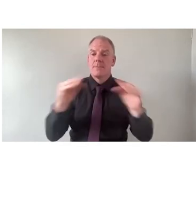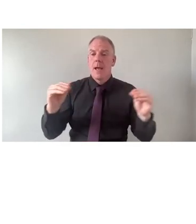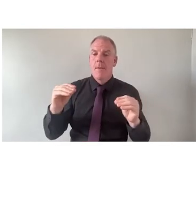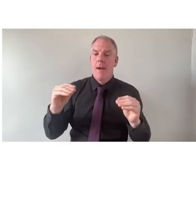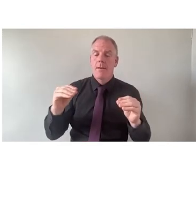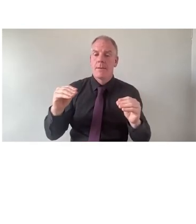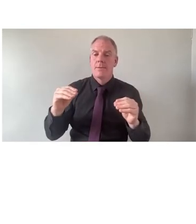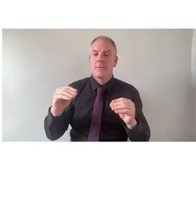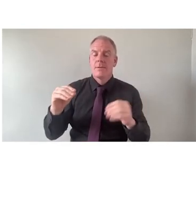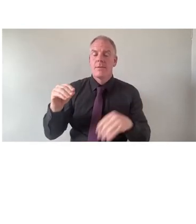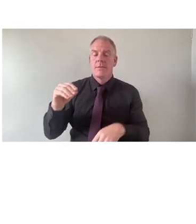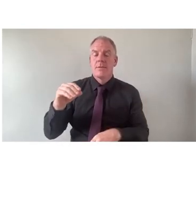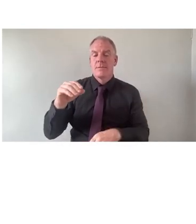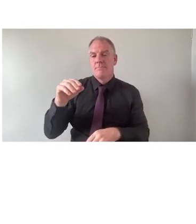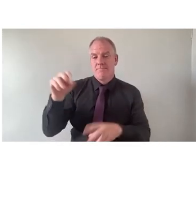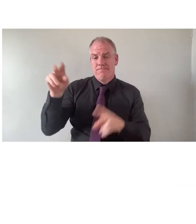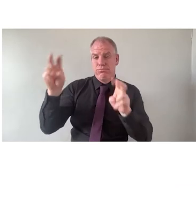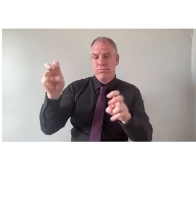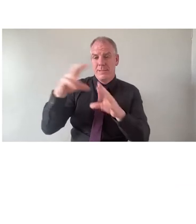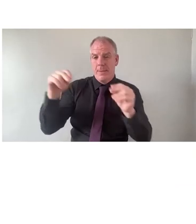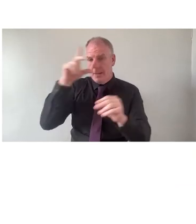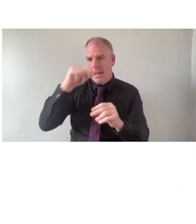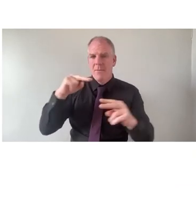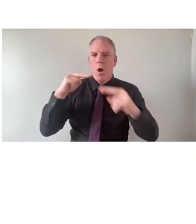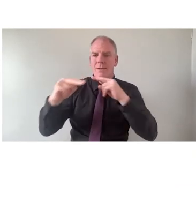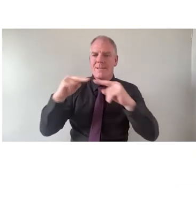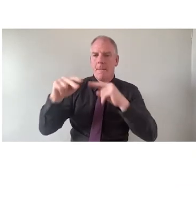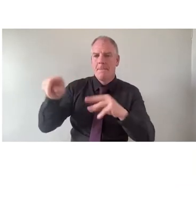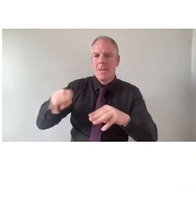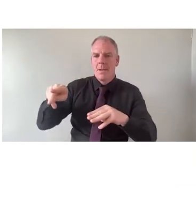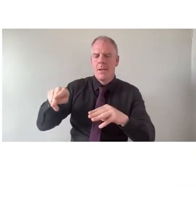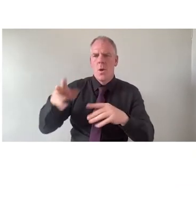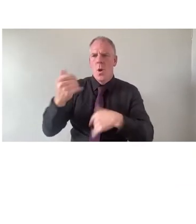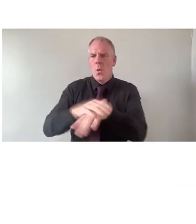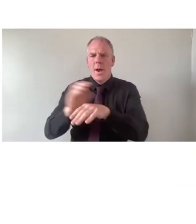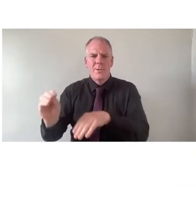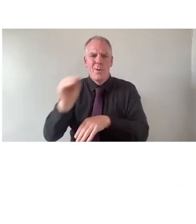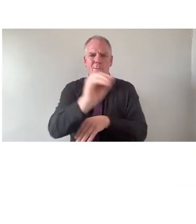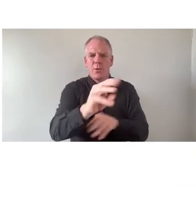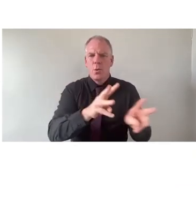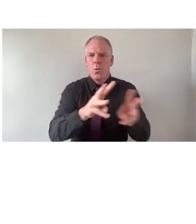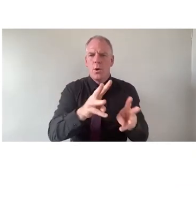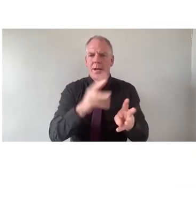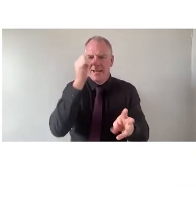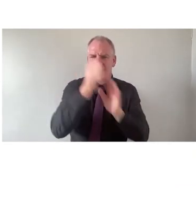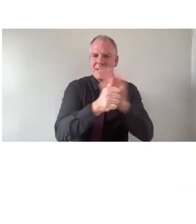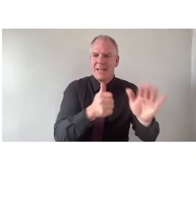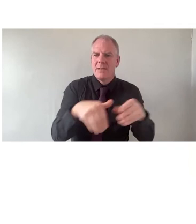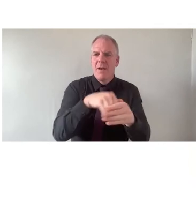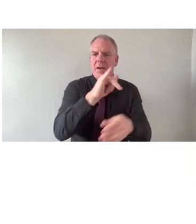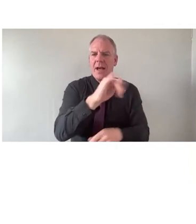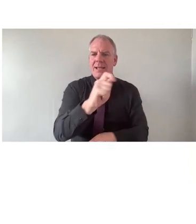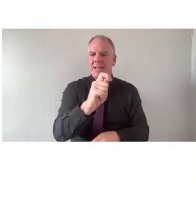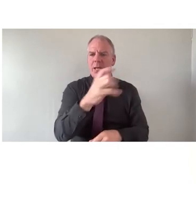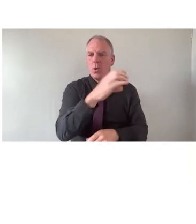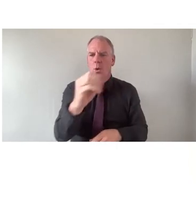Sterne. And they looked at people with autism spectrum disorder and how to place them and get them the skills with IT firms. And this